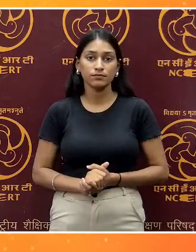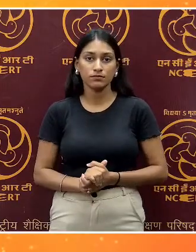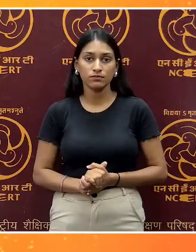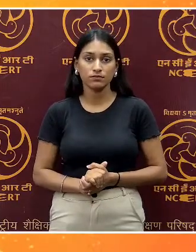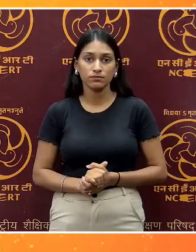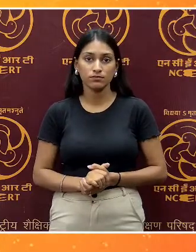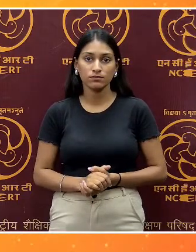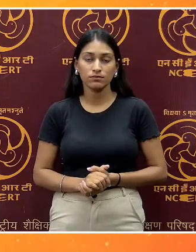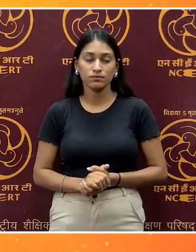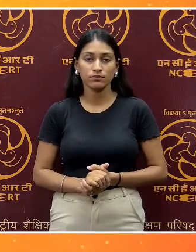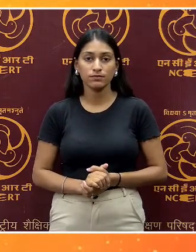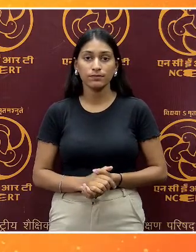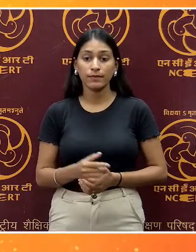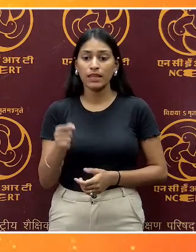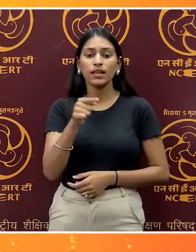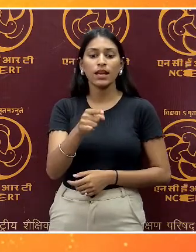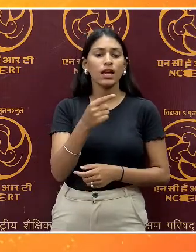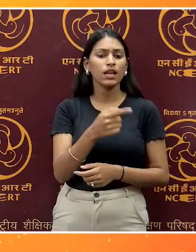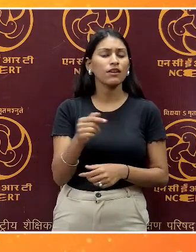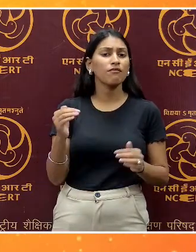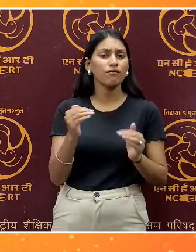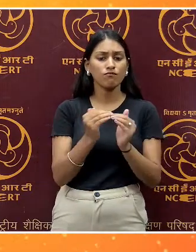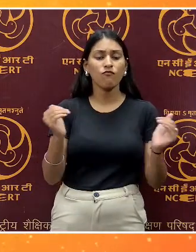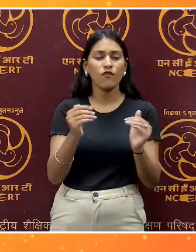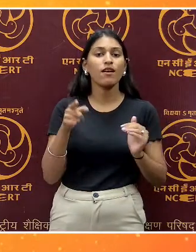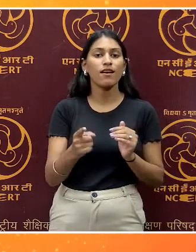These are equal vectors.